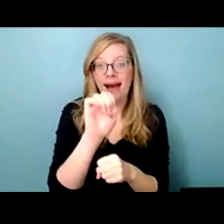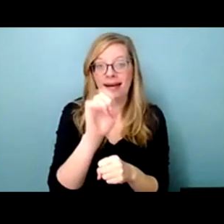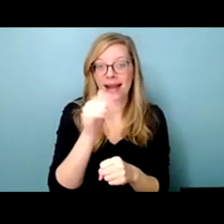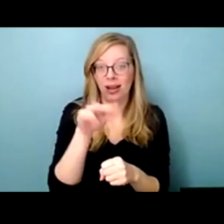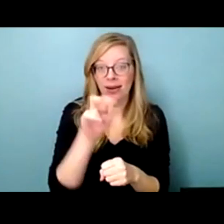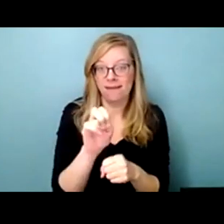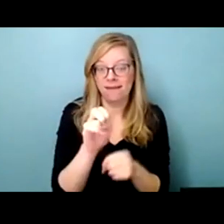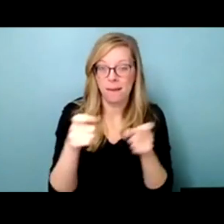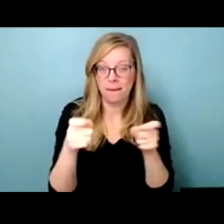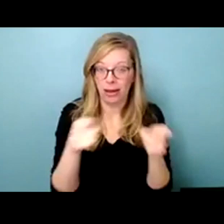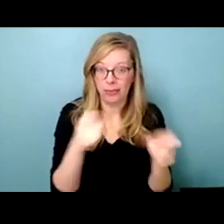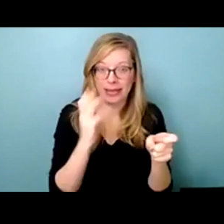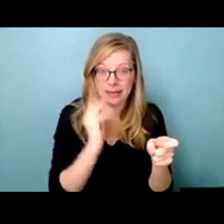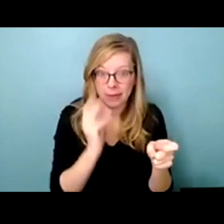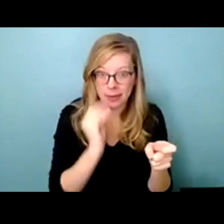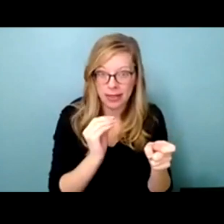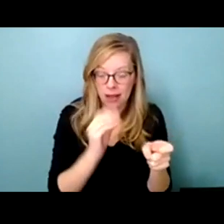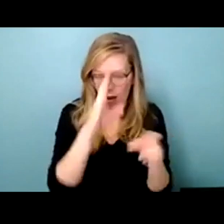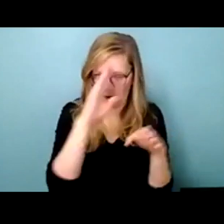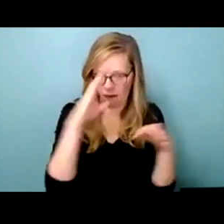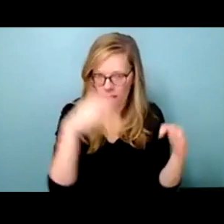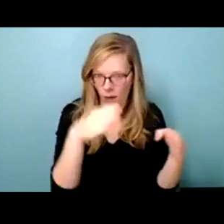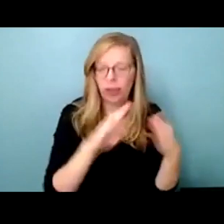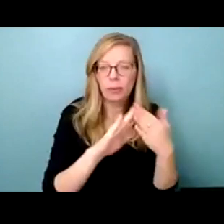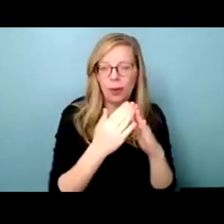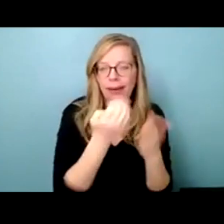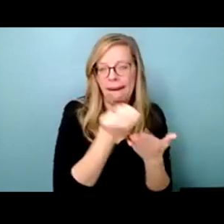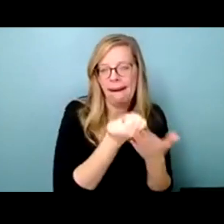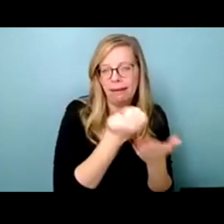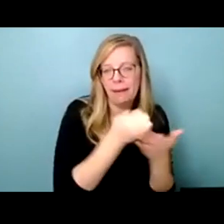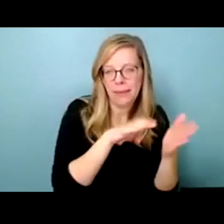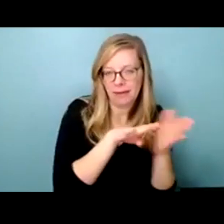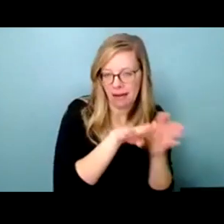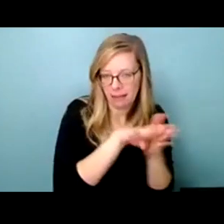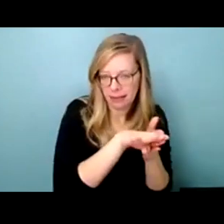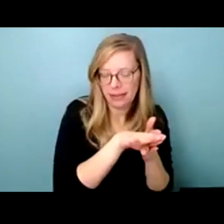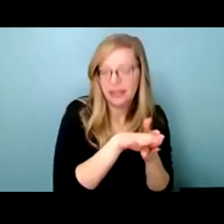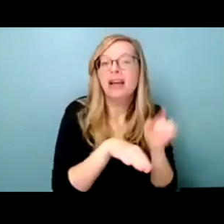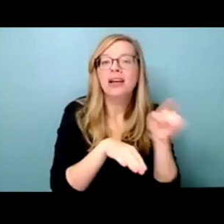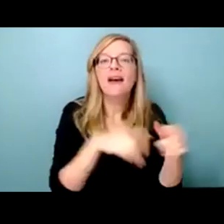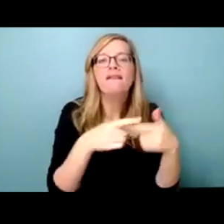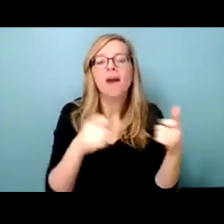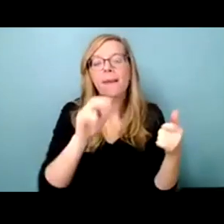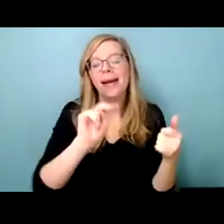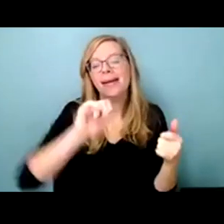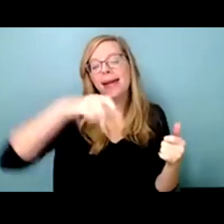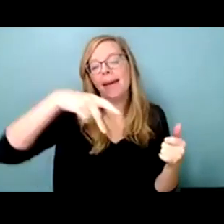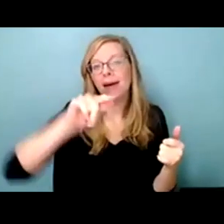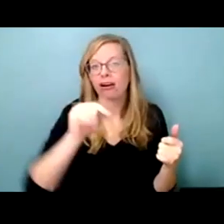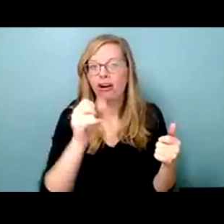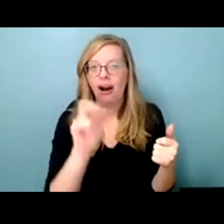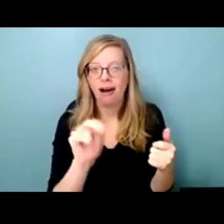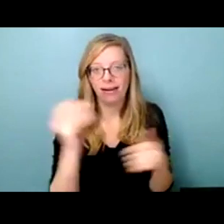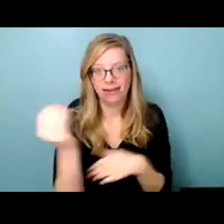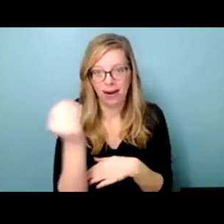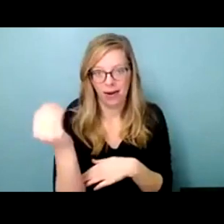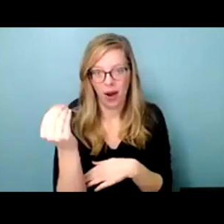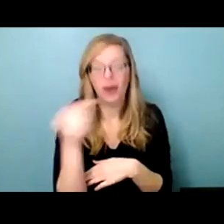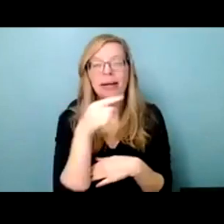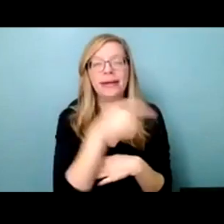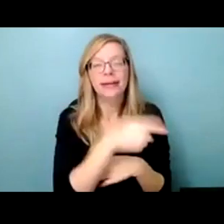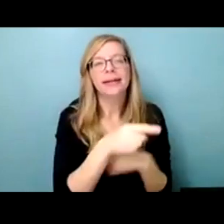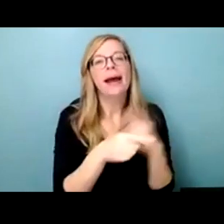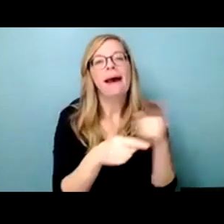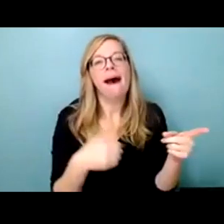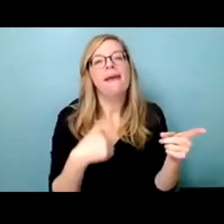experience specializing in the community economic development sector. They're originally from Nipigon, Ontario, completed their education in social work